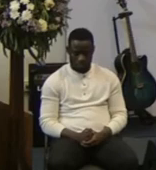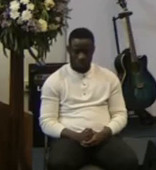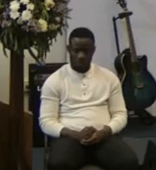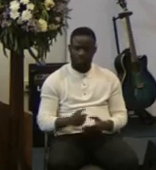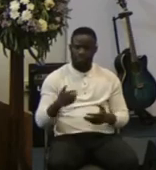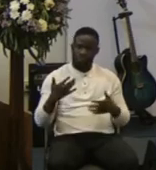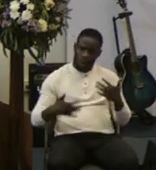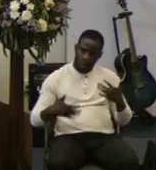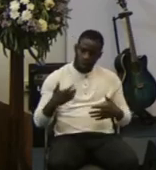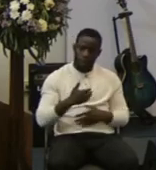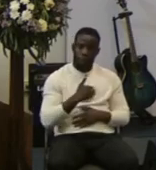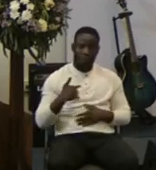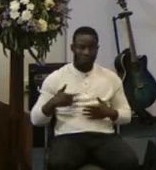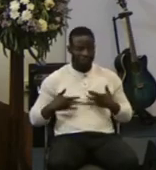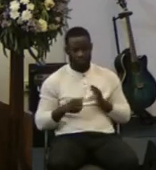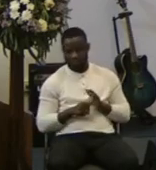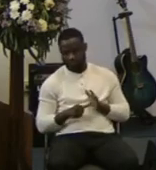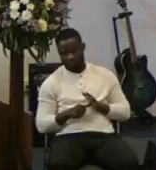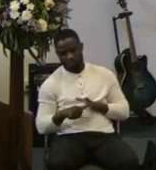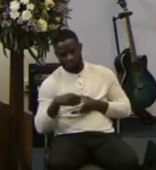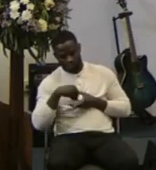And it hurts this morning, doesn't it?